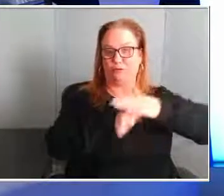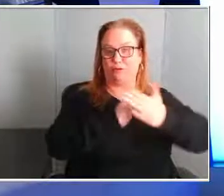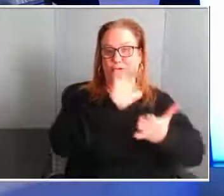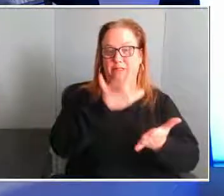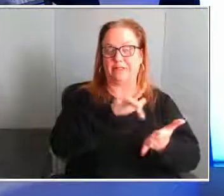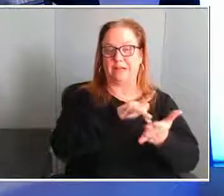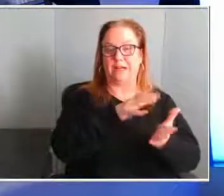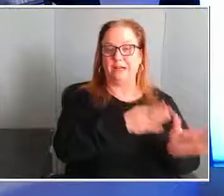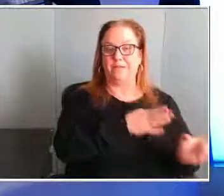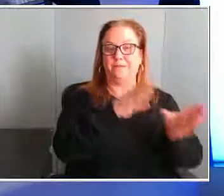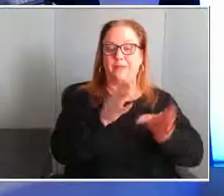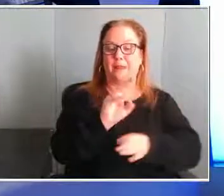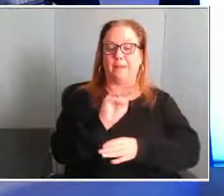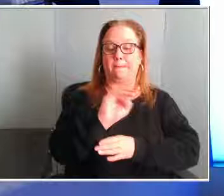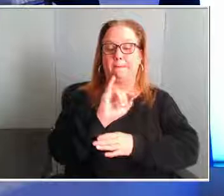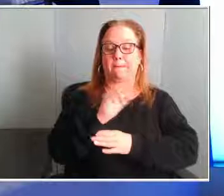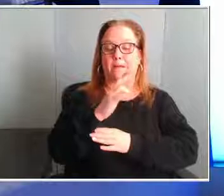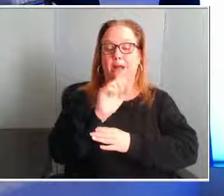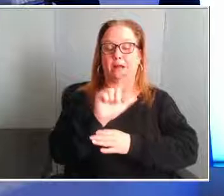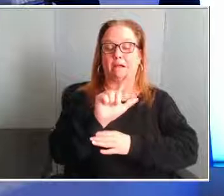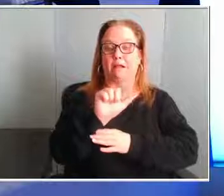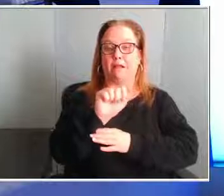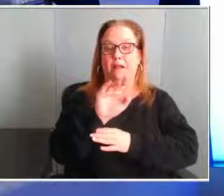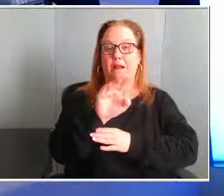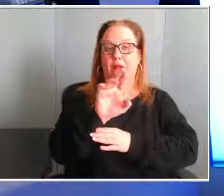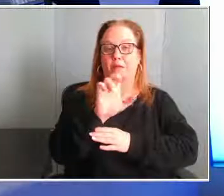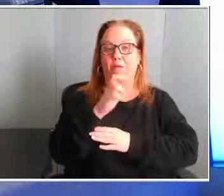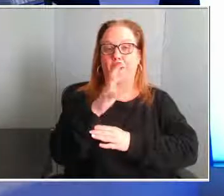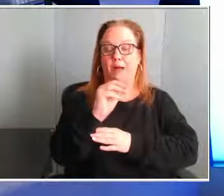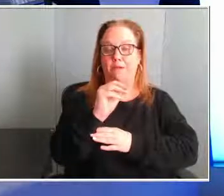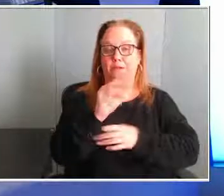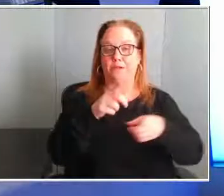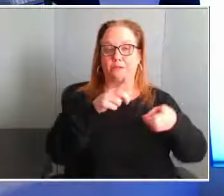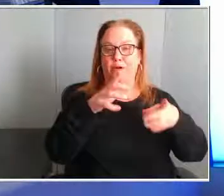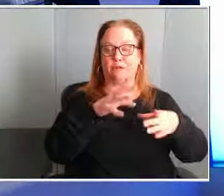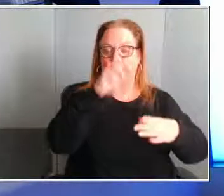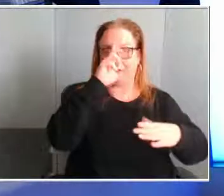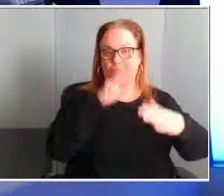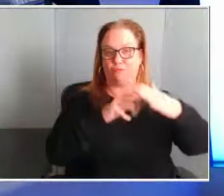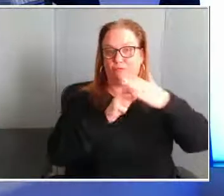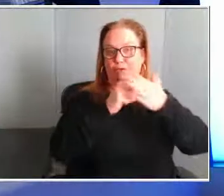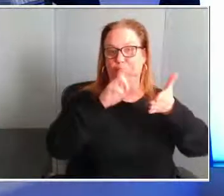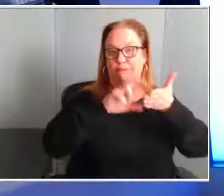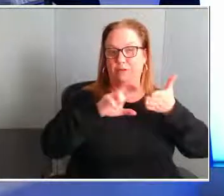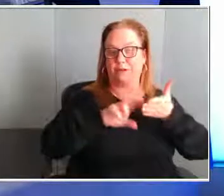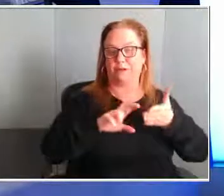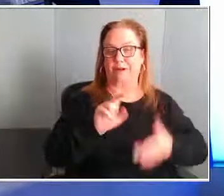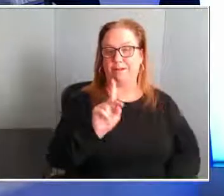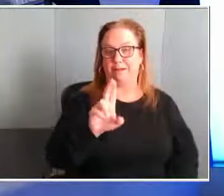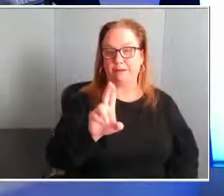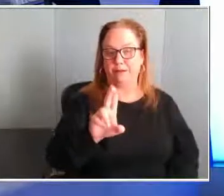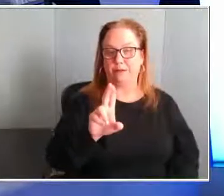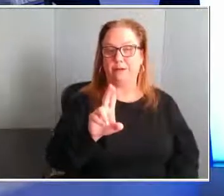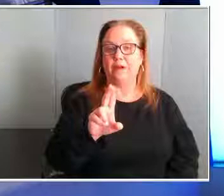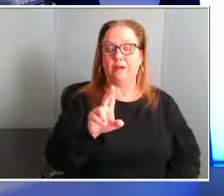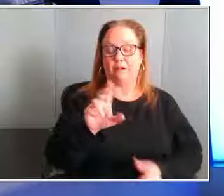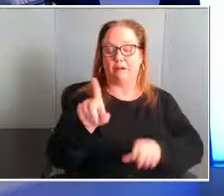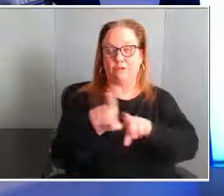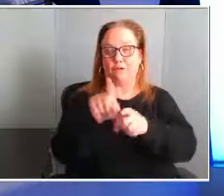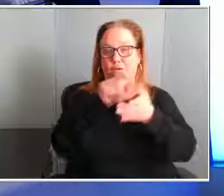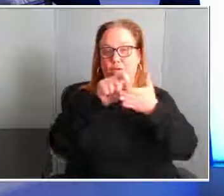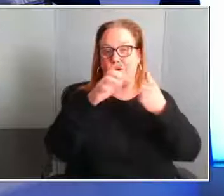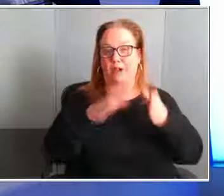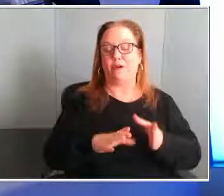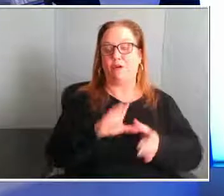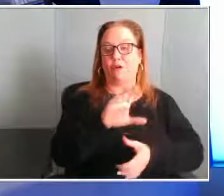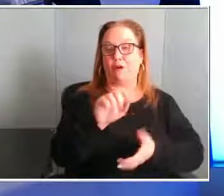Michael Abraham is the director of stroke research at the University of Kansas Medical Center and the co-author of the study we're